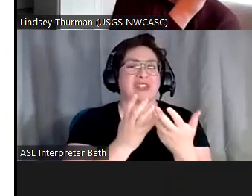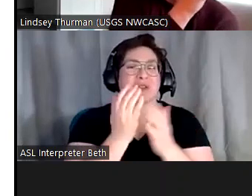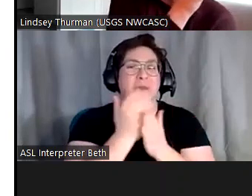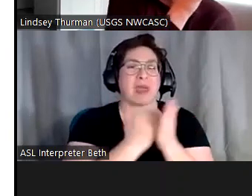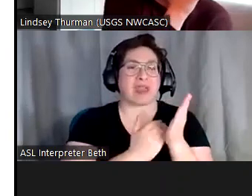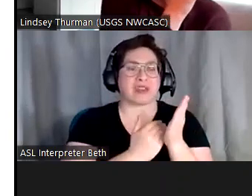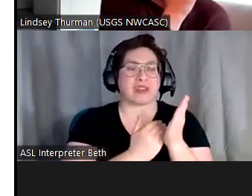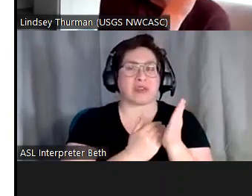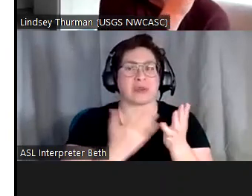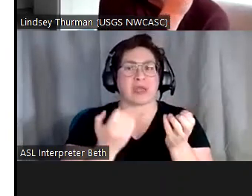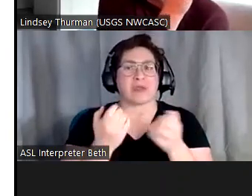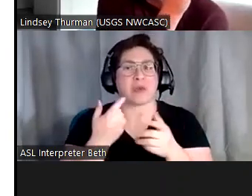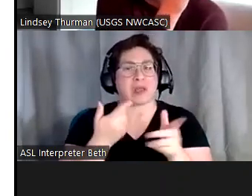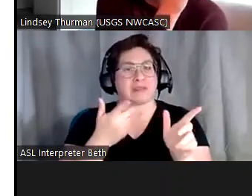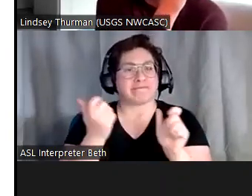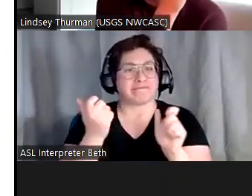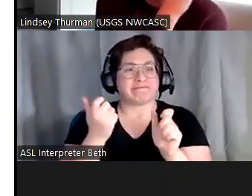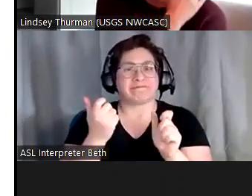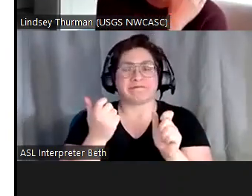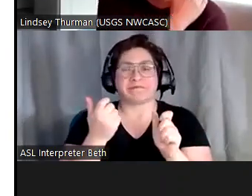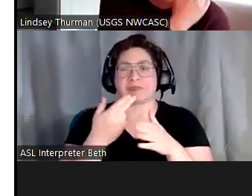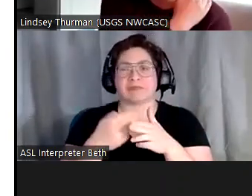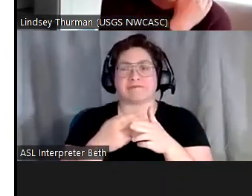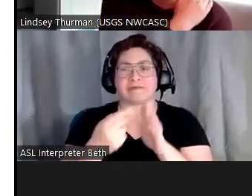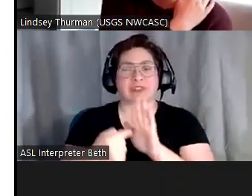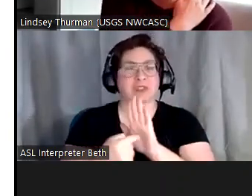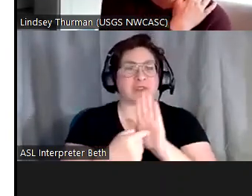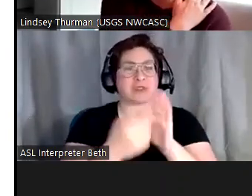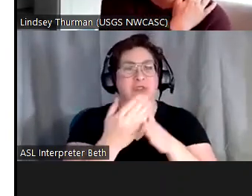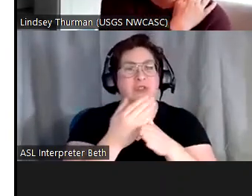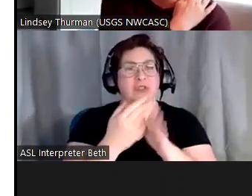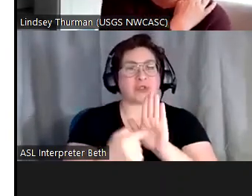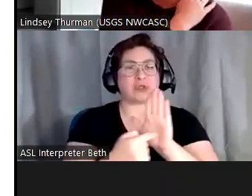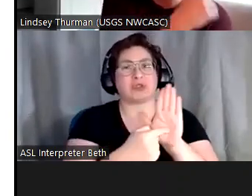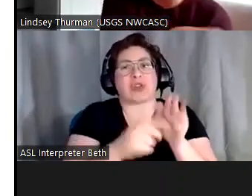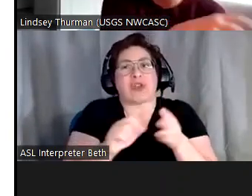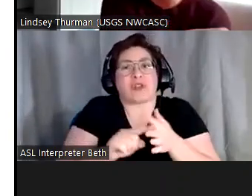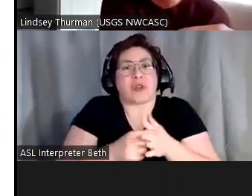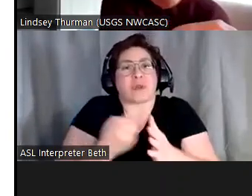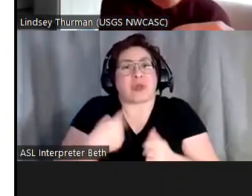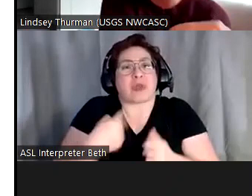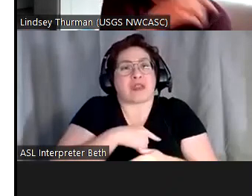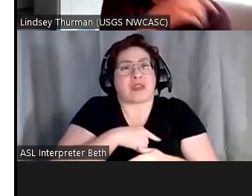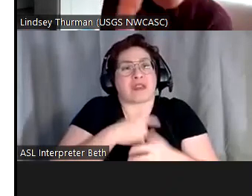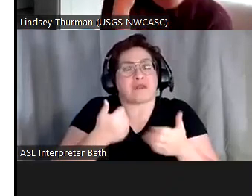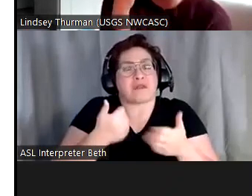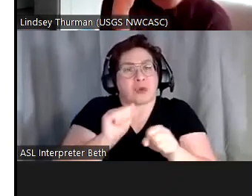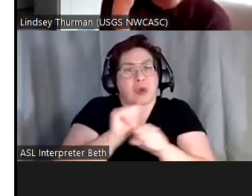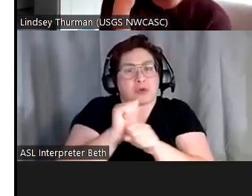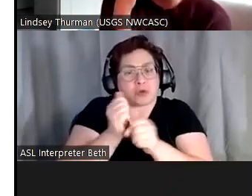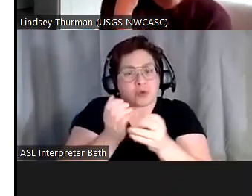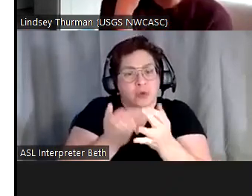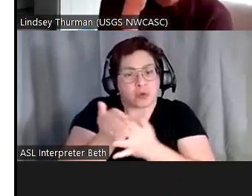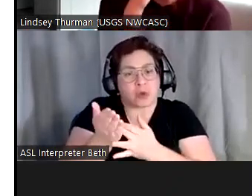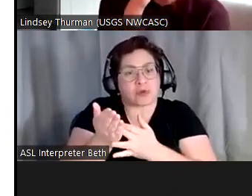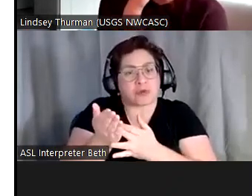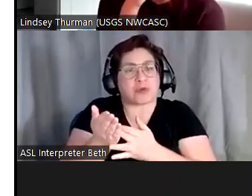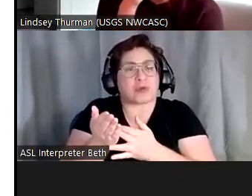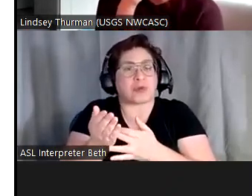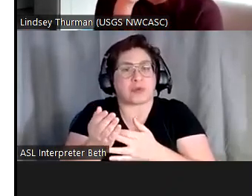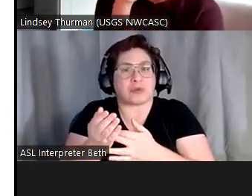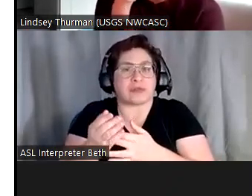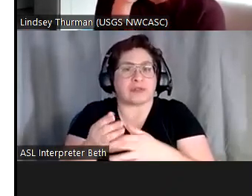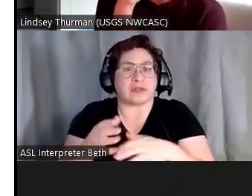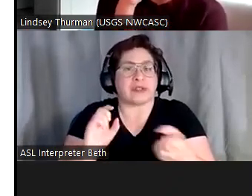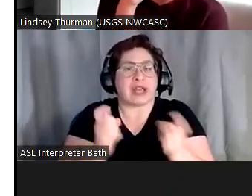to share that this is just the beginning of us trying to work through this adaptation menu with our partners. It